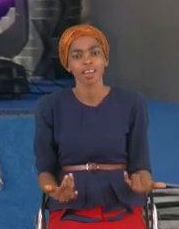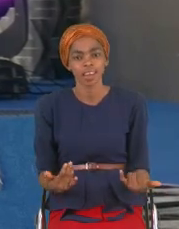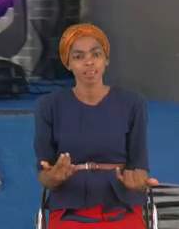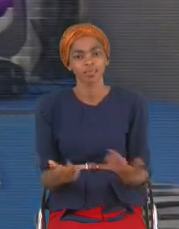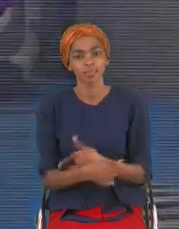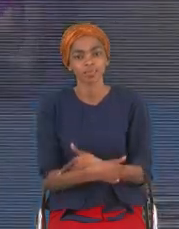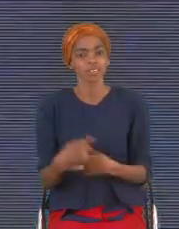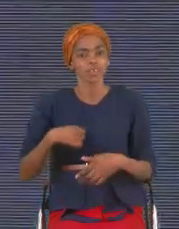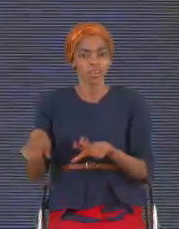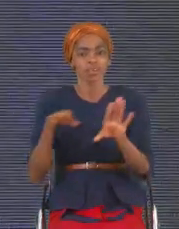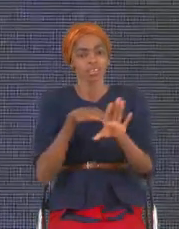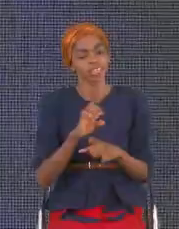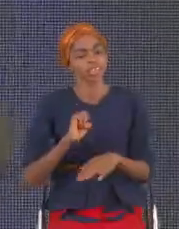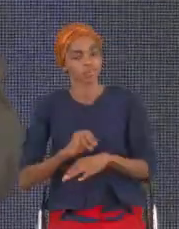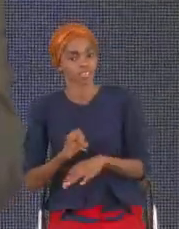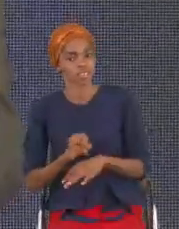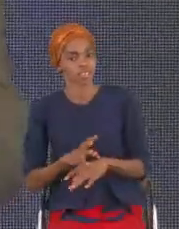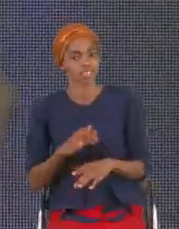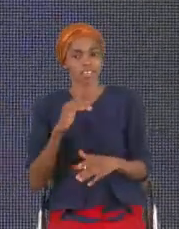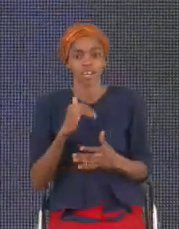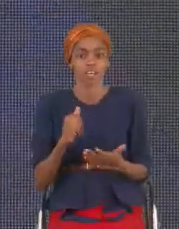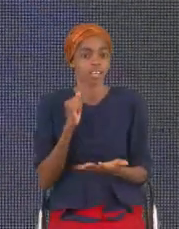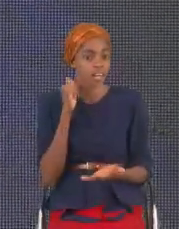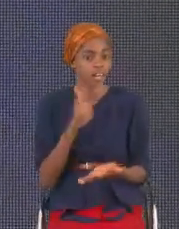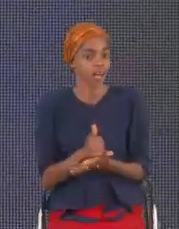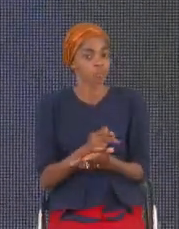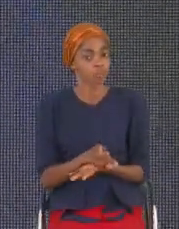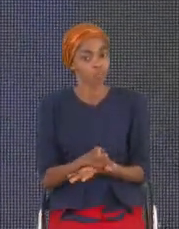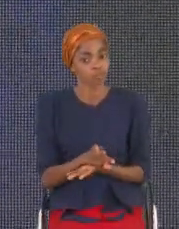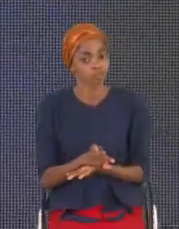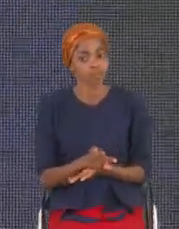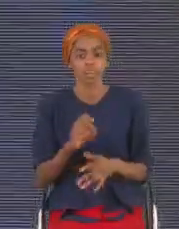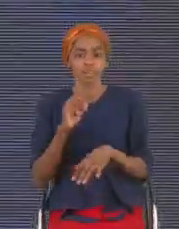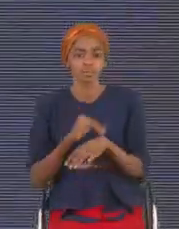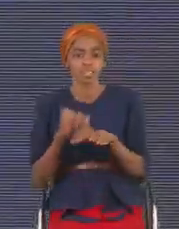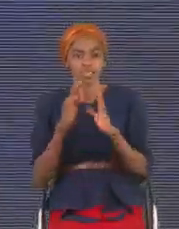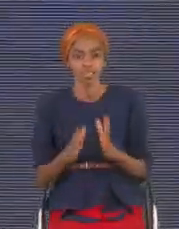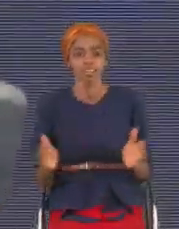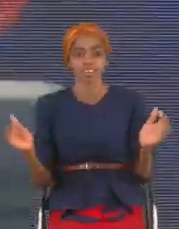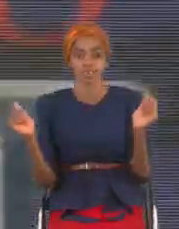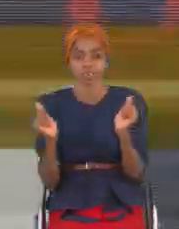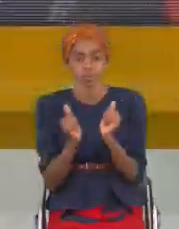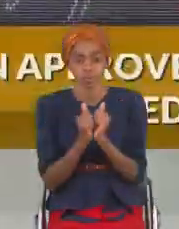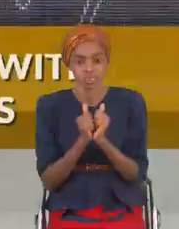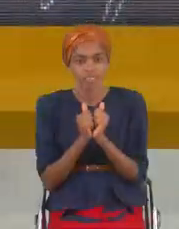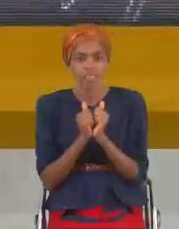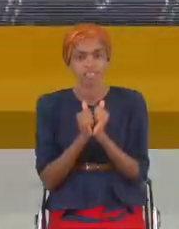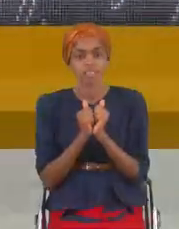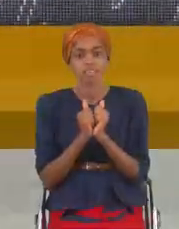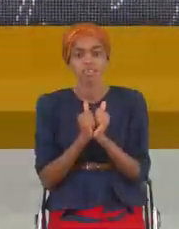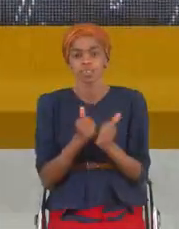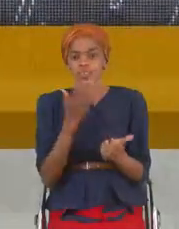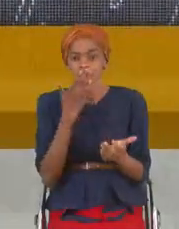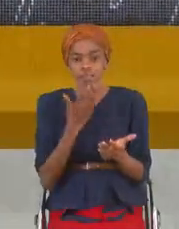looking at the message, an approved minister with accredited